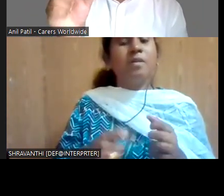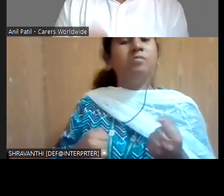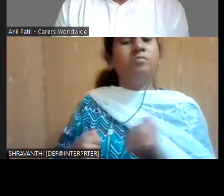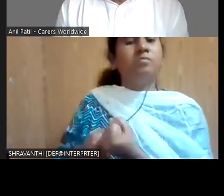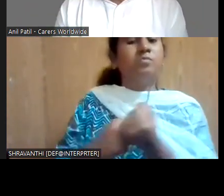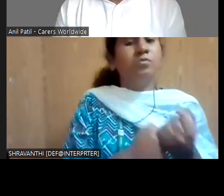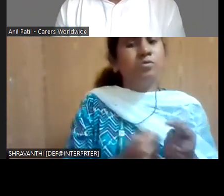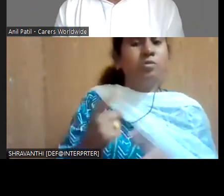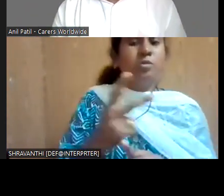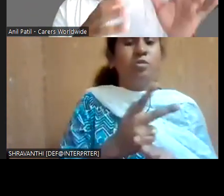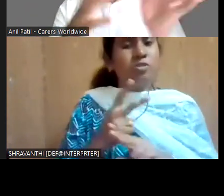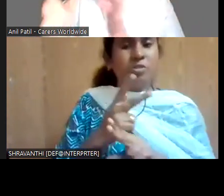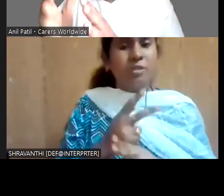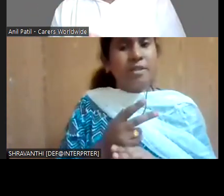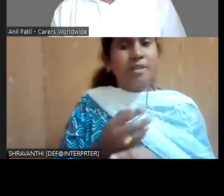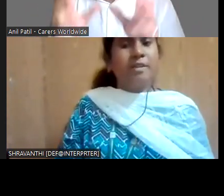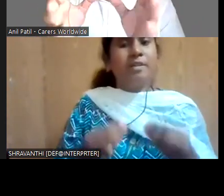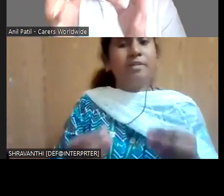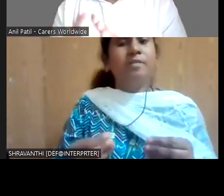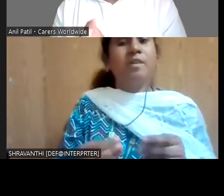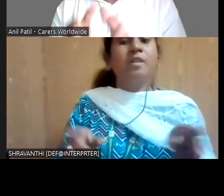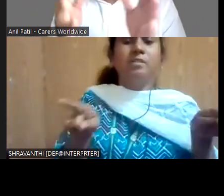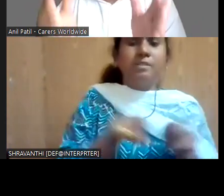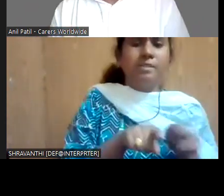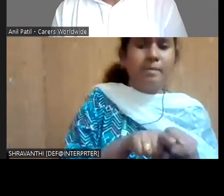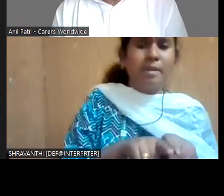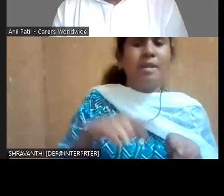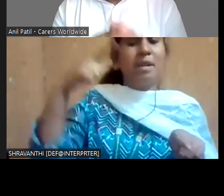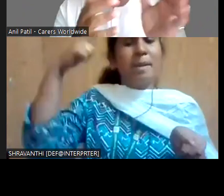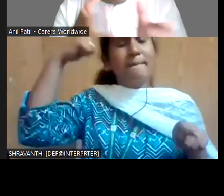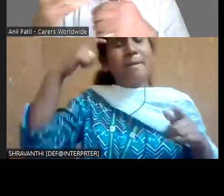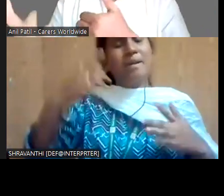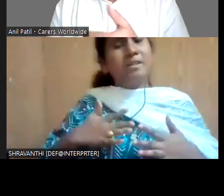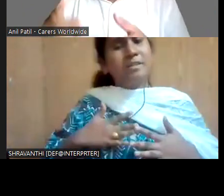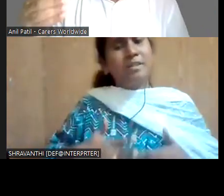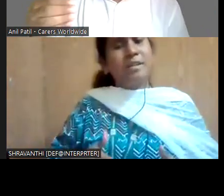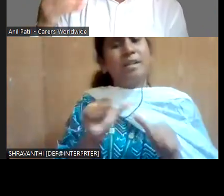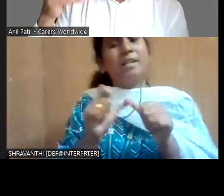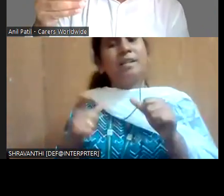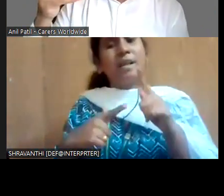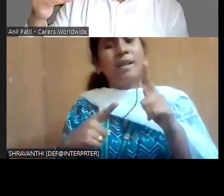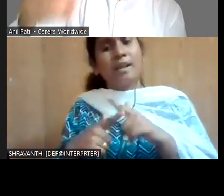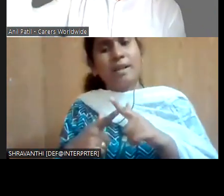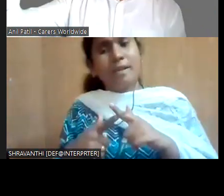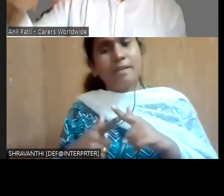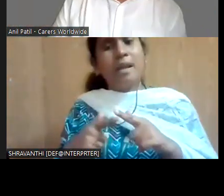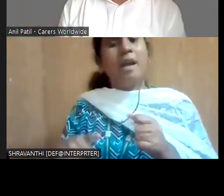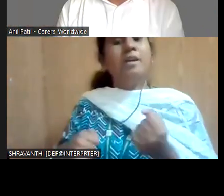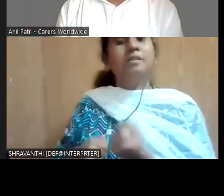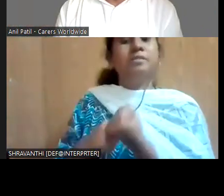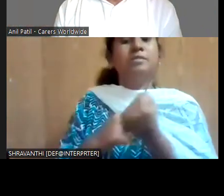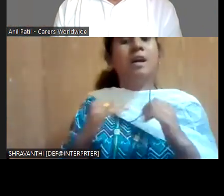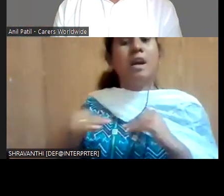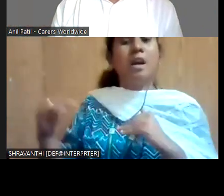those 3 golden words in that. And similarly, Mental Health Act in 2017, again, highlighting the support to high dependency